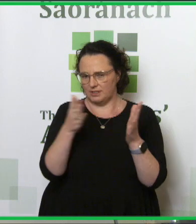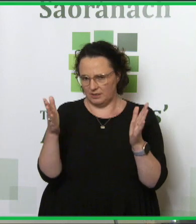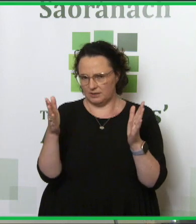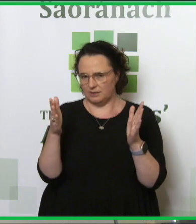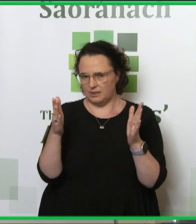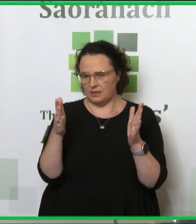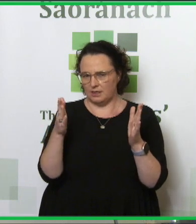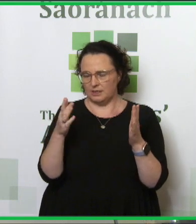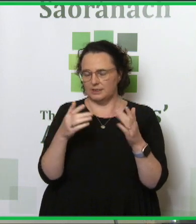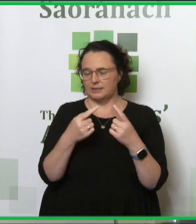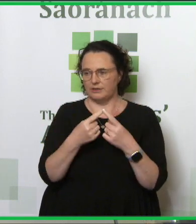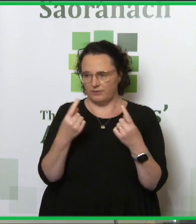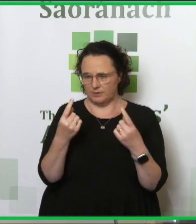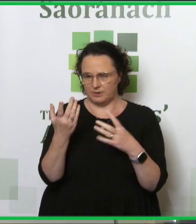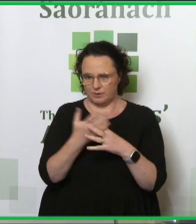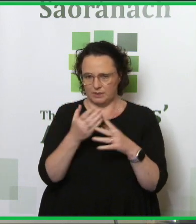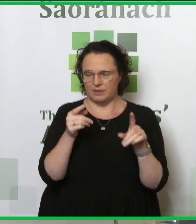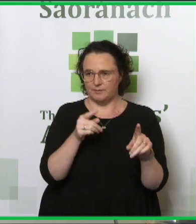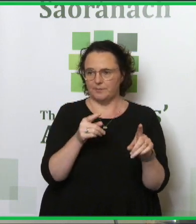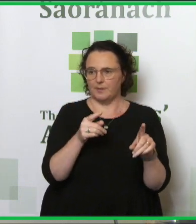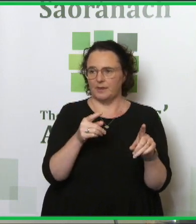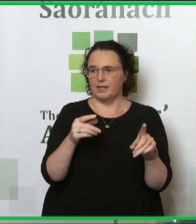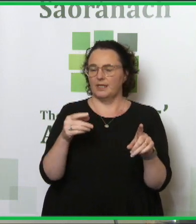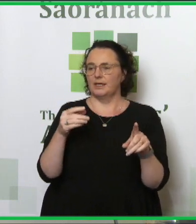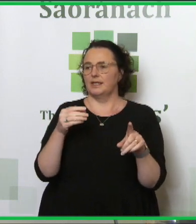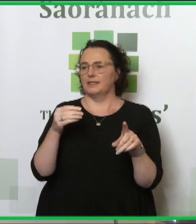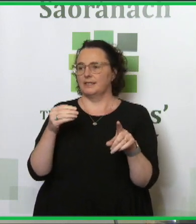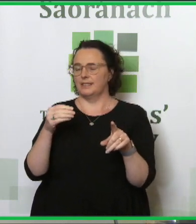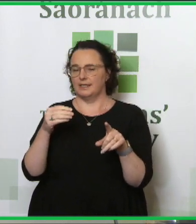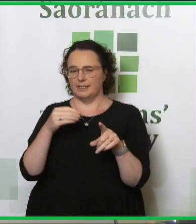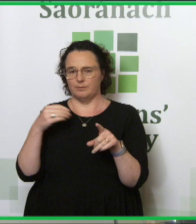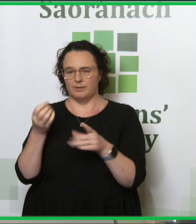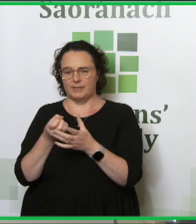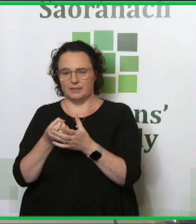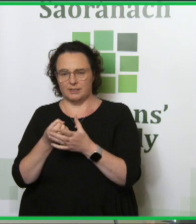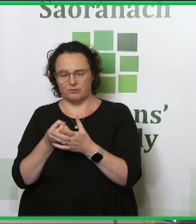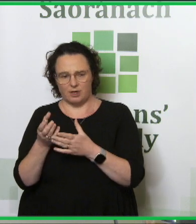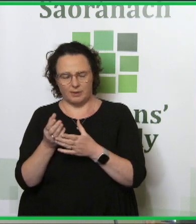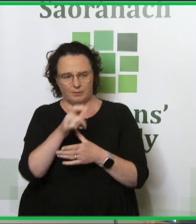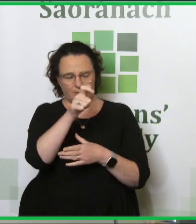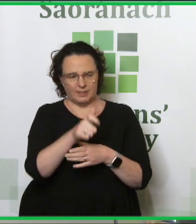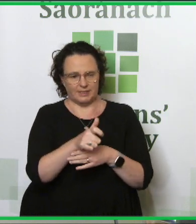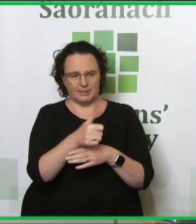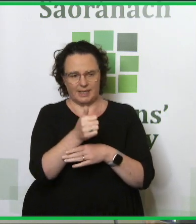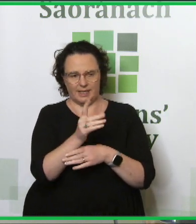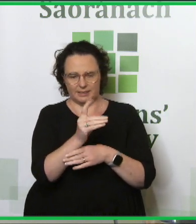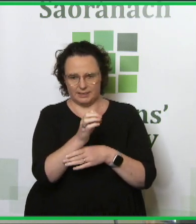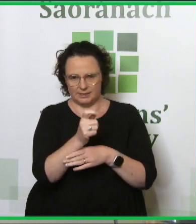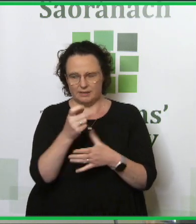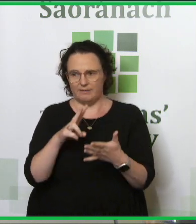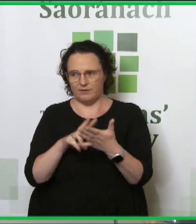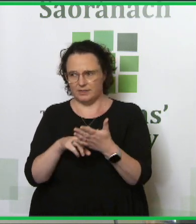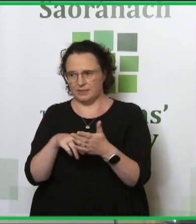distinguishing between referencing, you know, the clinical fact of drug addiction versus describing somebody as an addict. So my understanding from